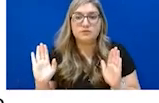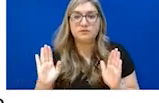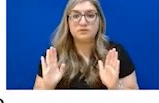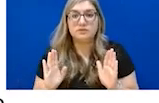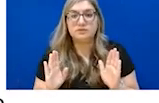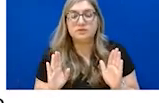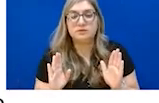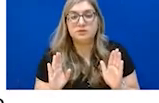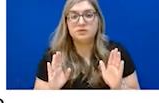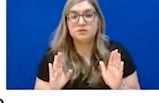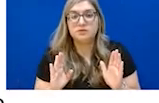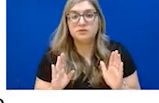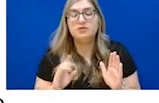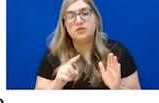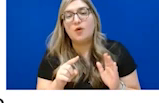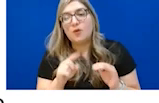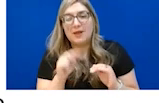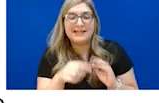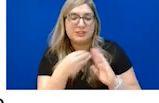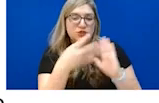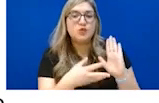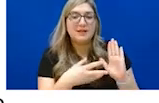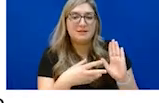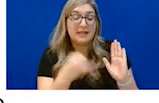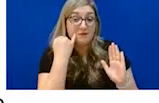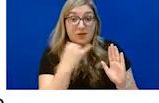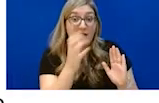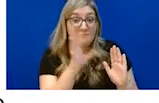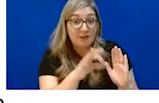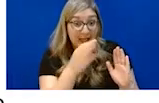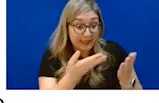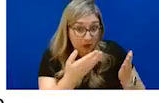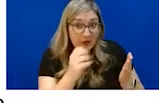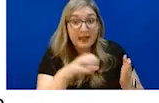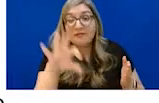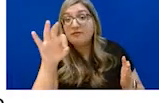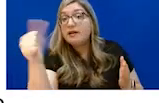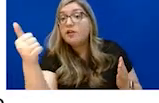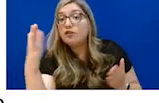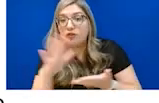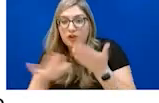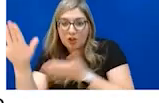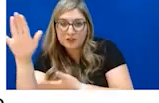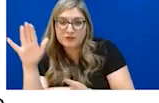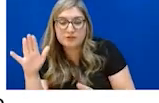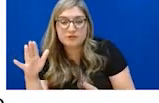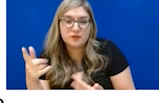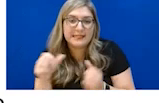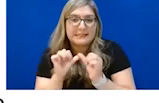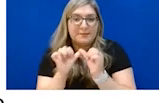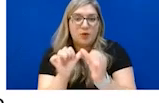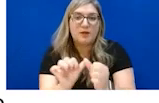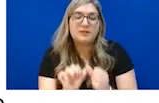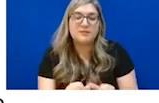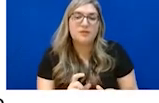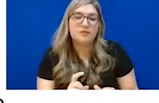can go into the exchange and find another class that that starts at a later time and continue on their way. It's pretty